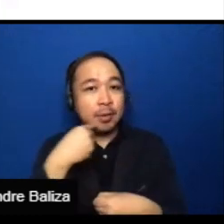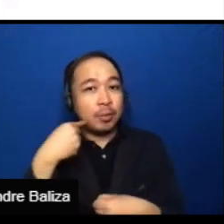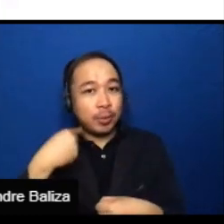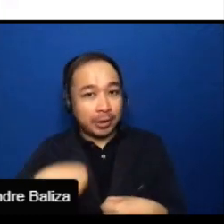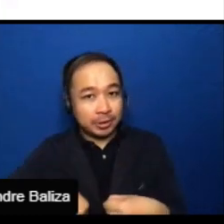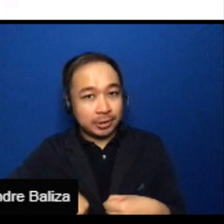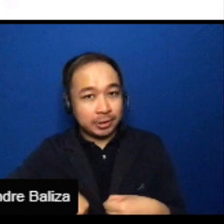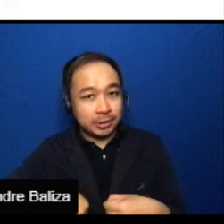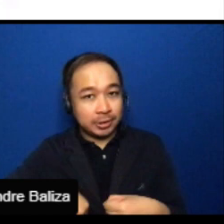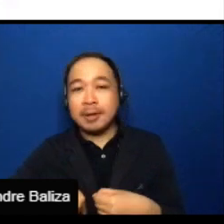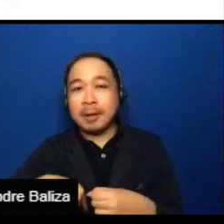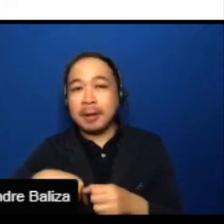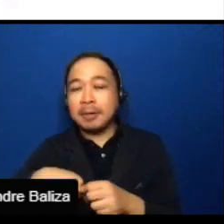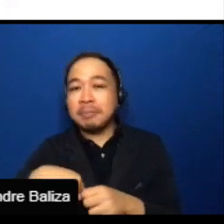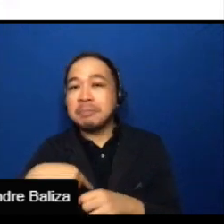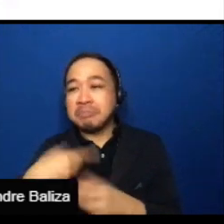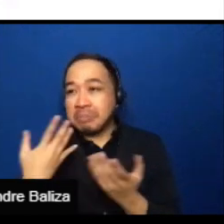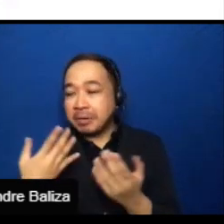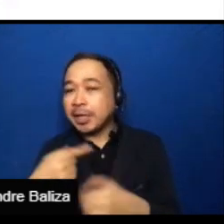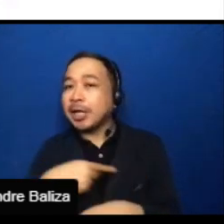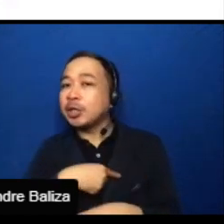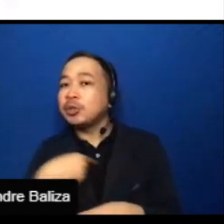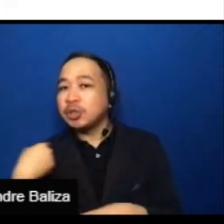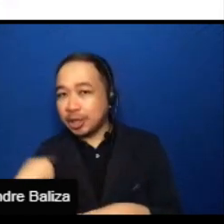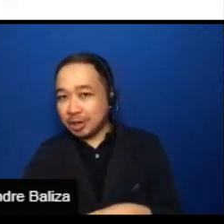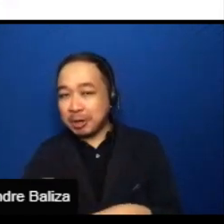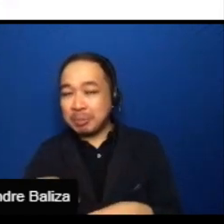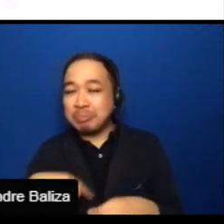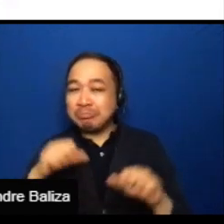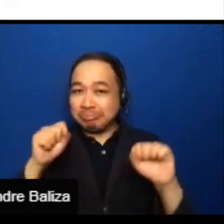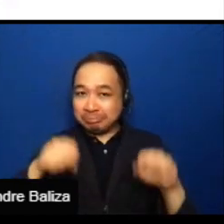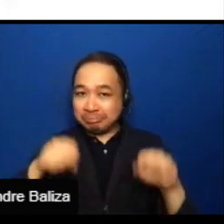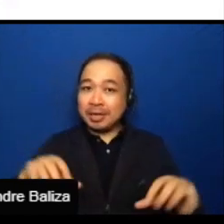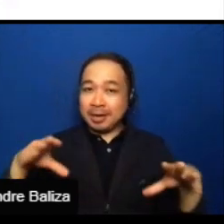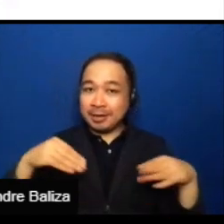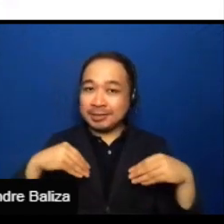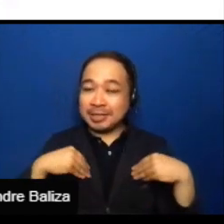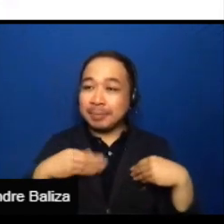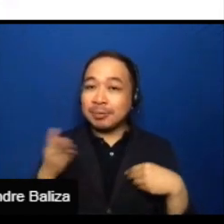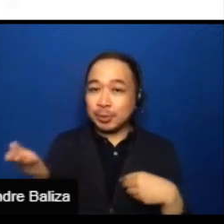China, and should be acceptable to the distinguished delegate of Iran. Yeah.